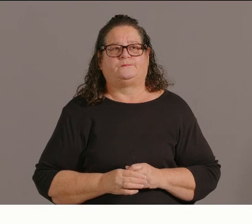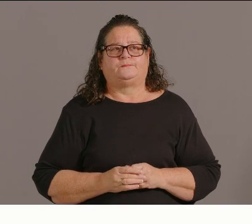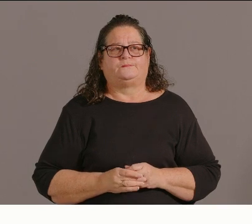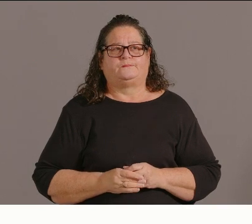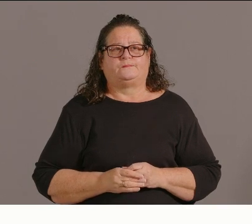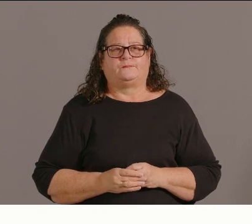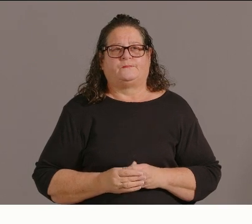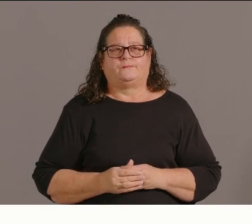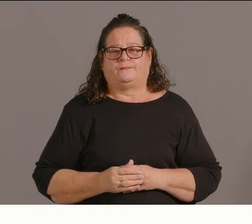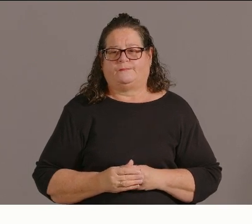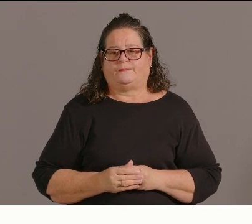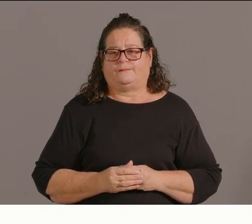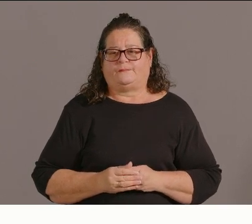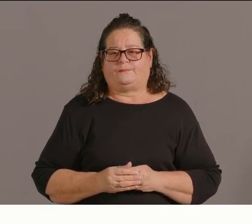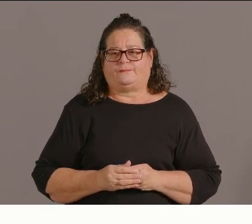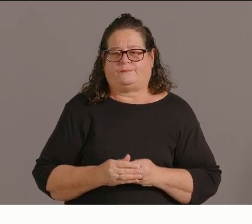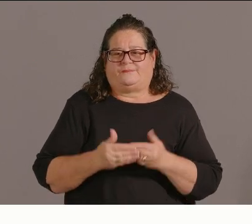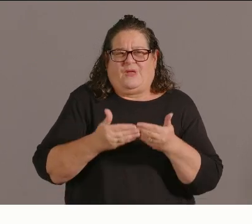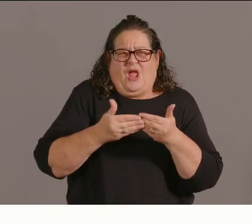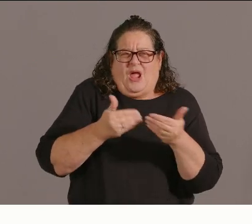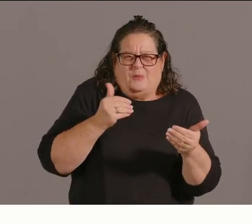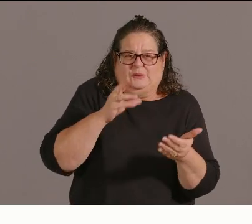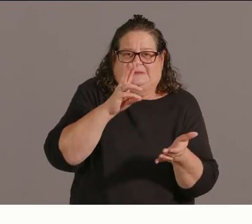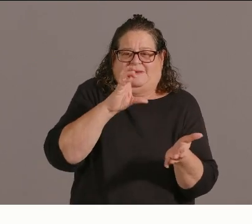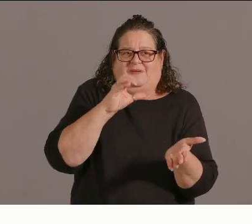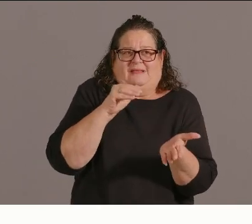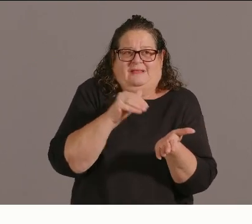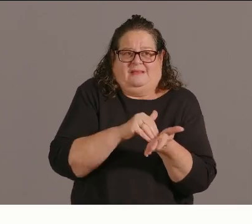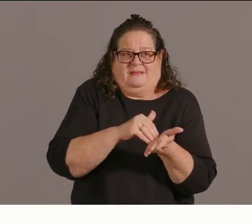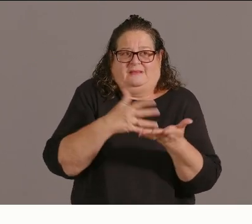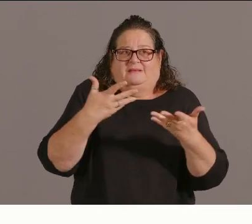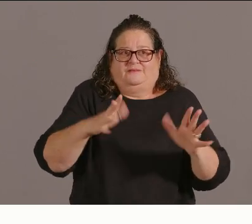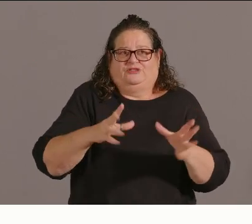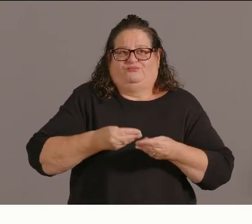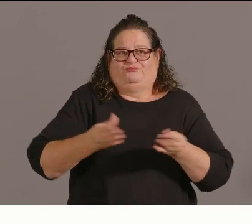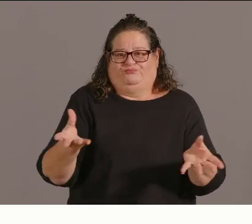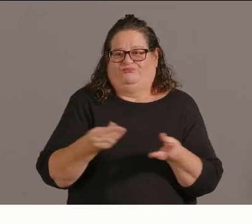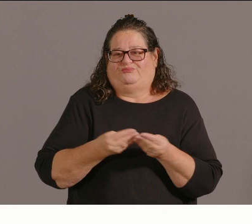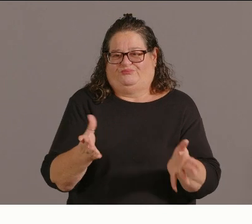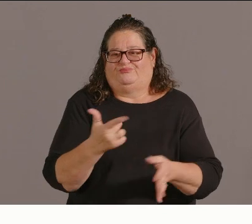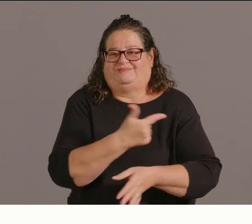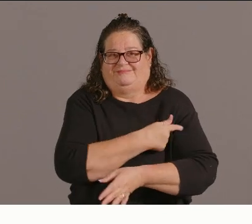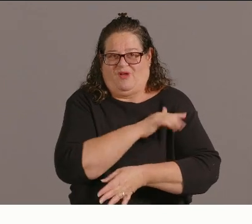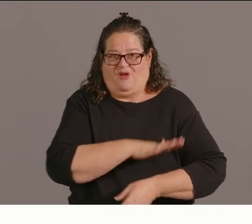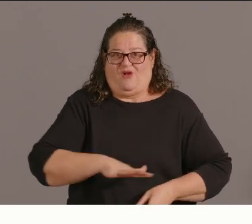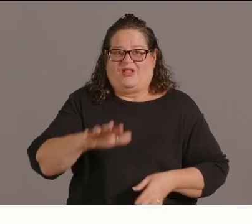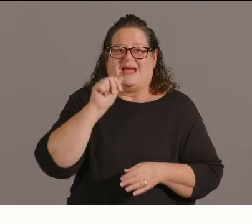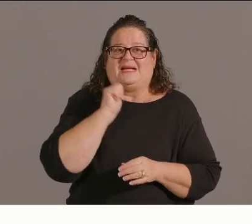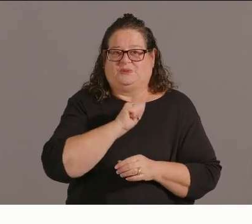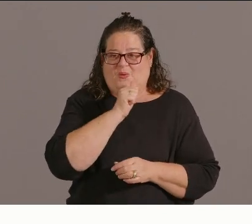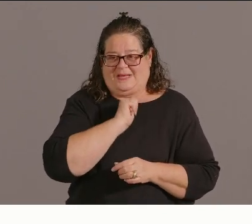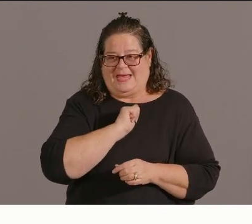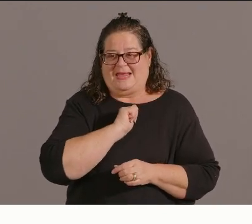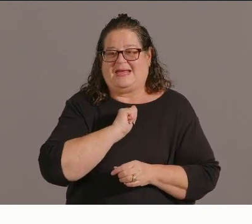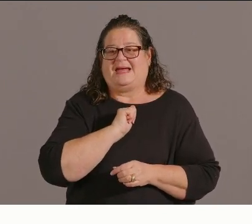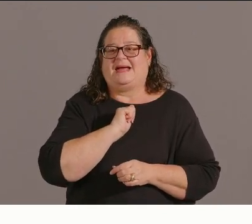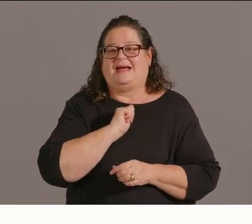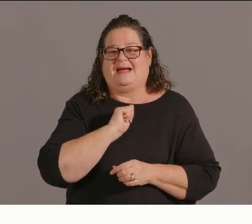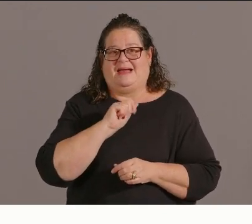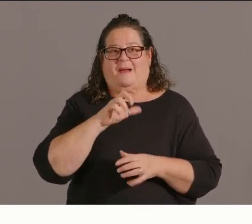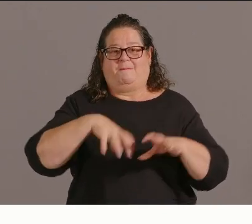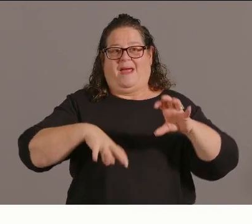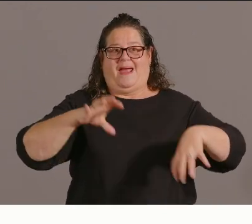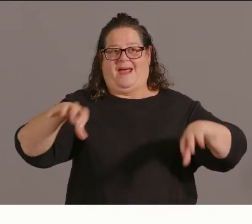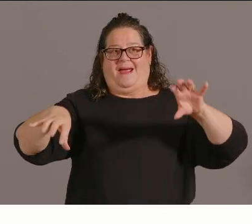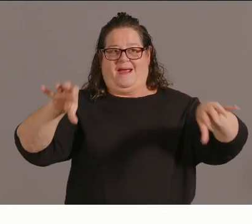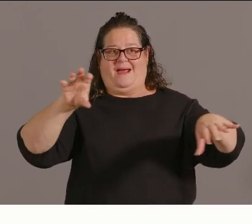So nearly 600,000 doses of vaccine have been administered across the state pod sites. We're very excited that we continue